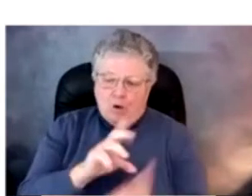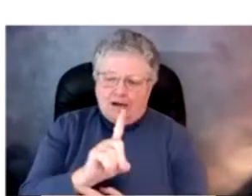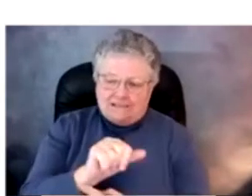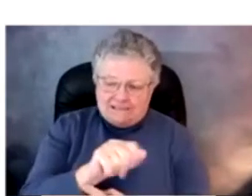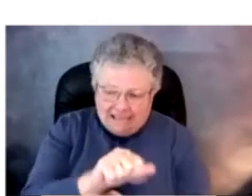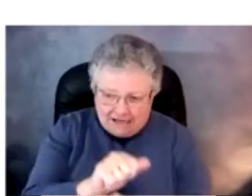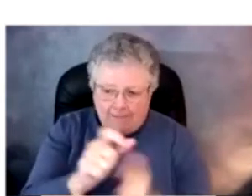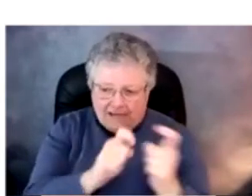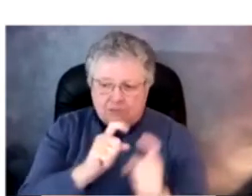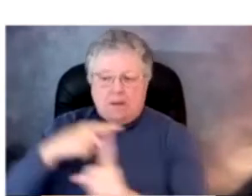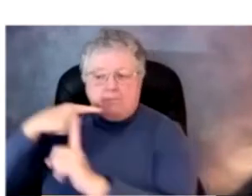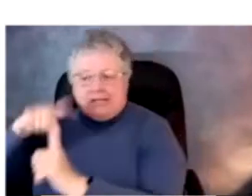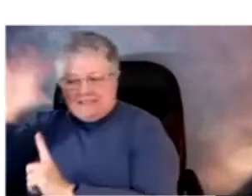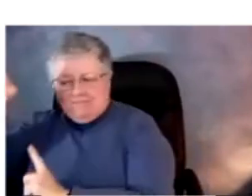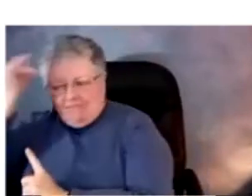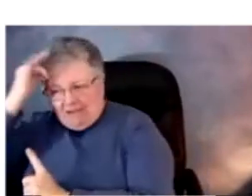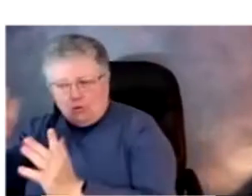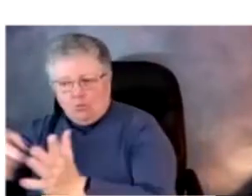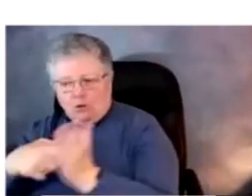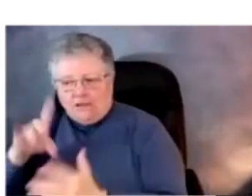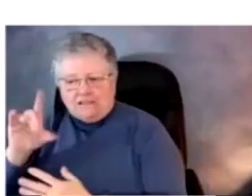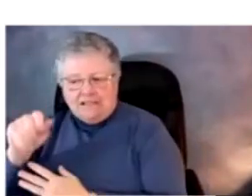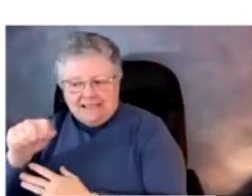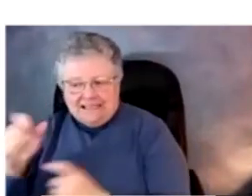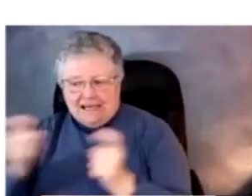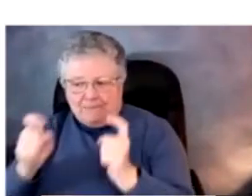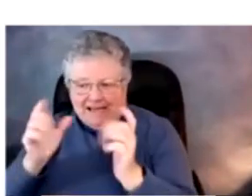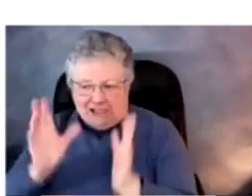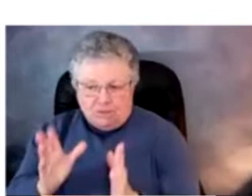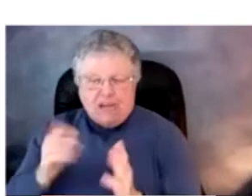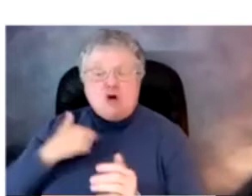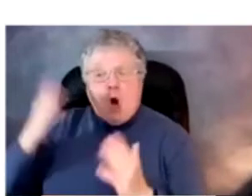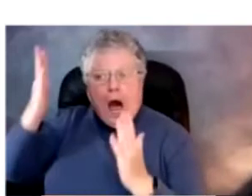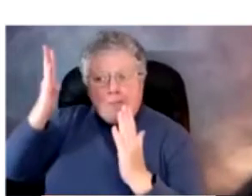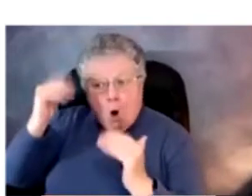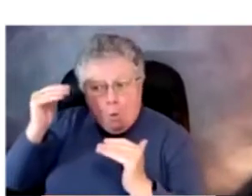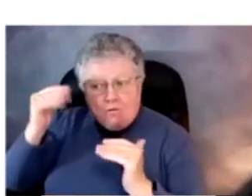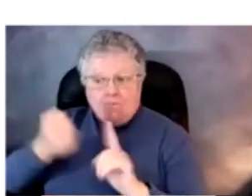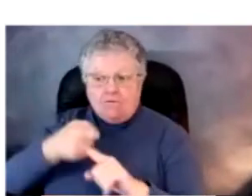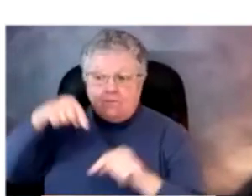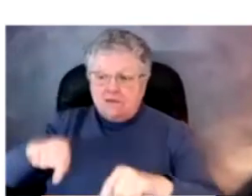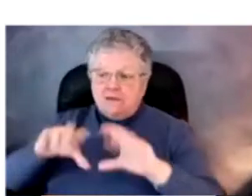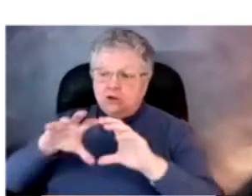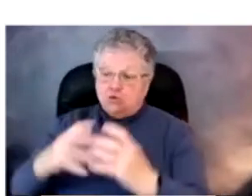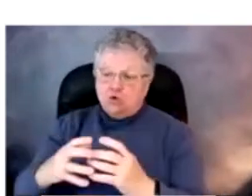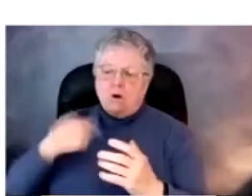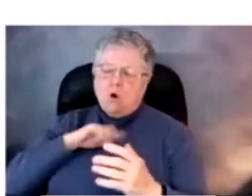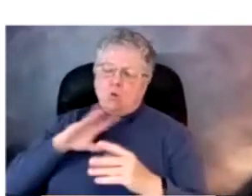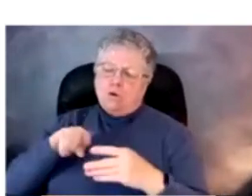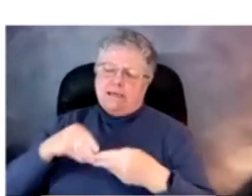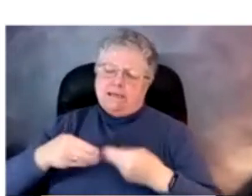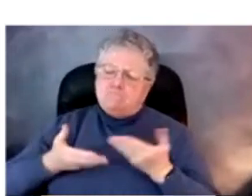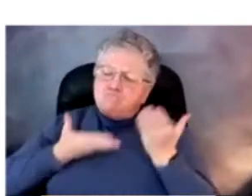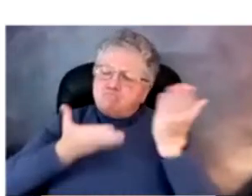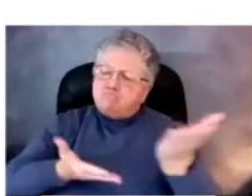And so I think I'm hoping one thing that we'll be able to come from our group is some policy